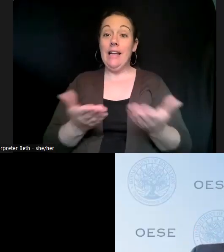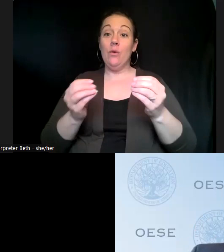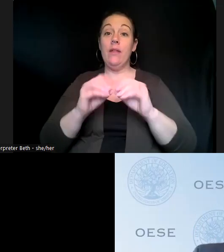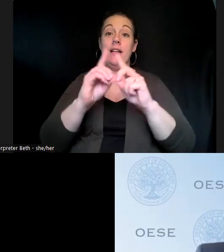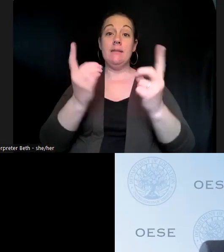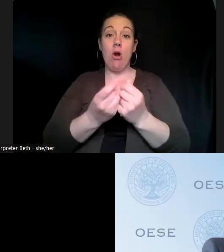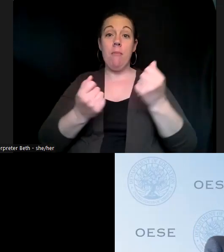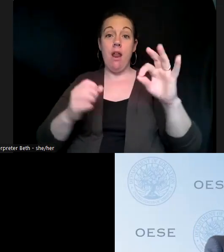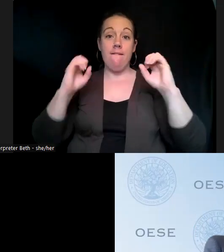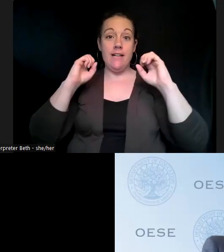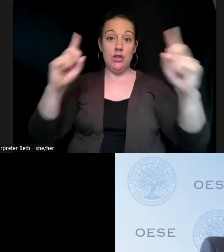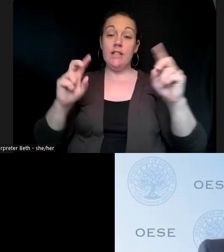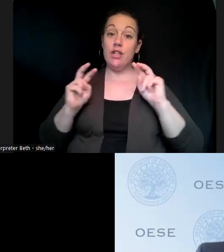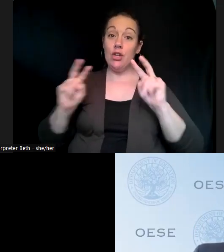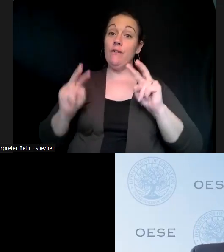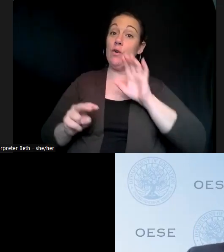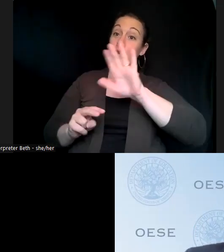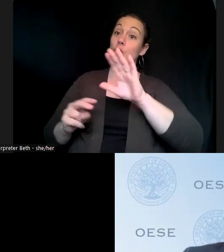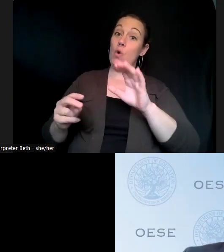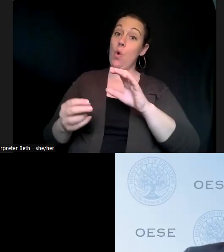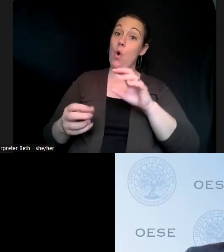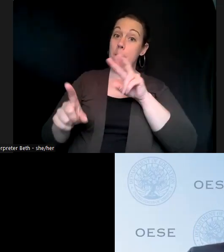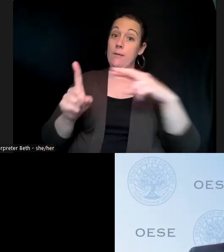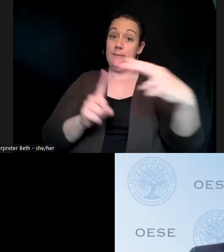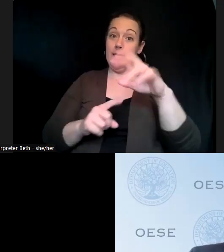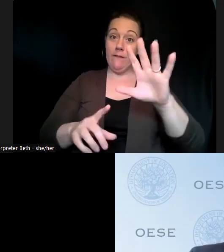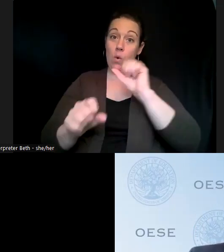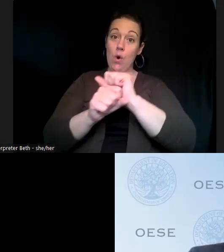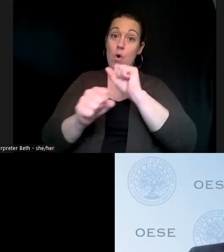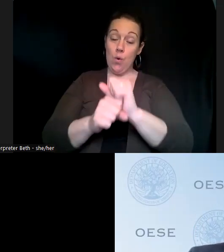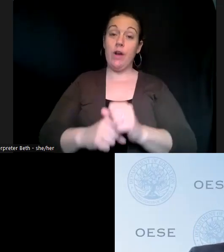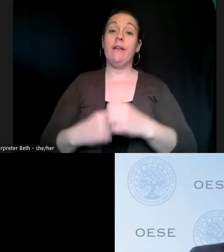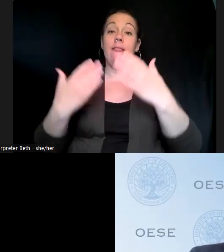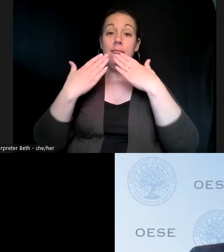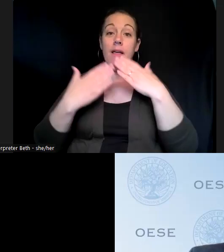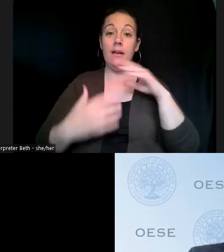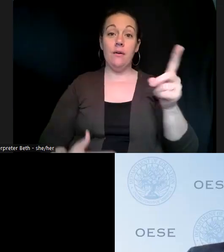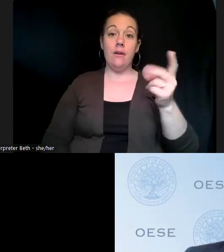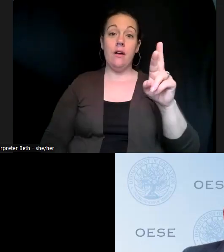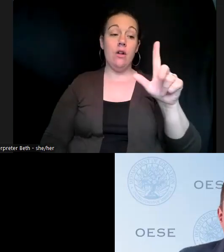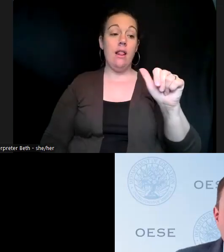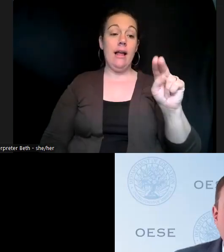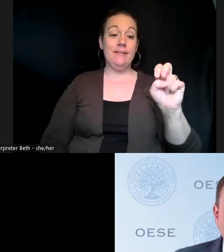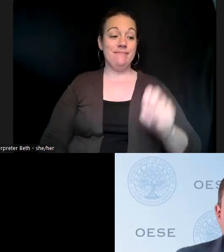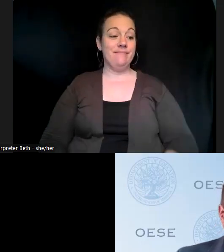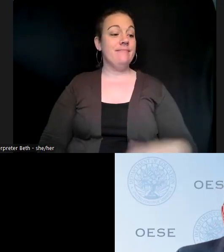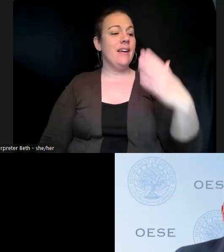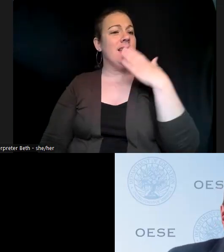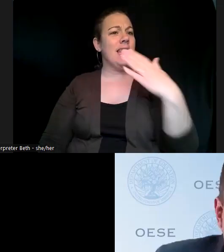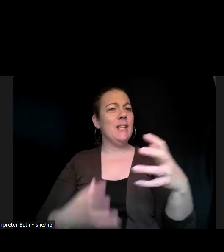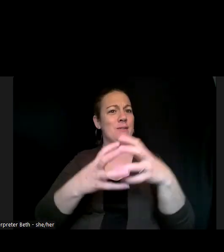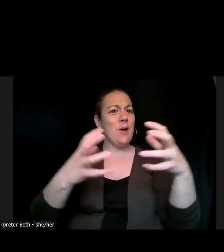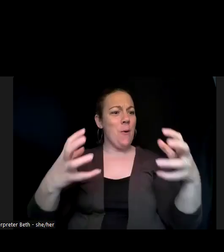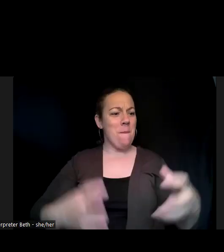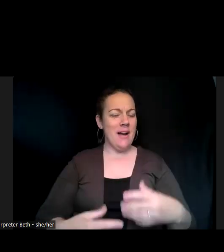forward to hearing your words and your perspective from where you sit. Thank you, Dr. Lane. Thank you so much, and thank